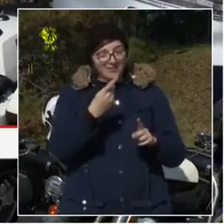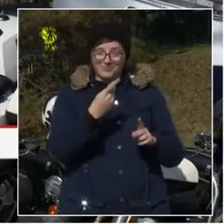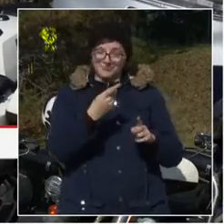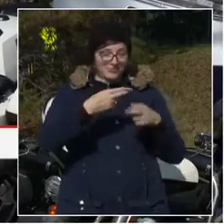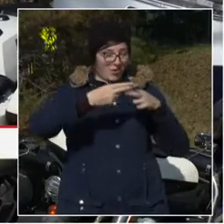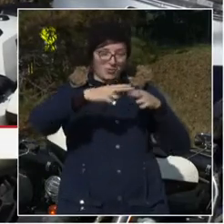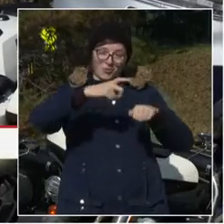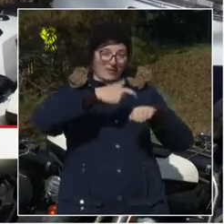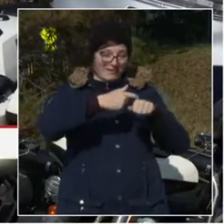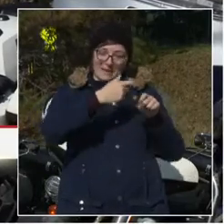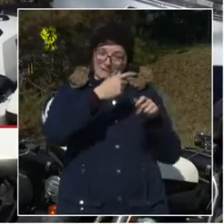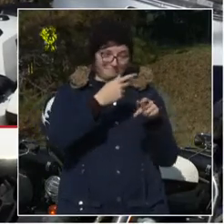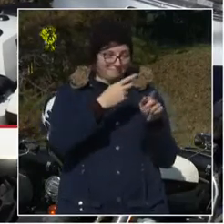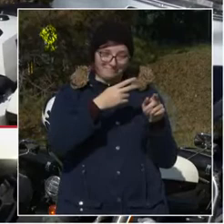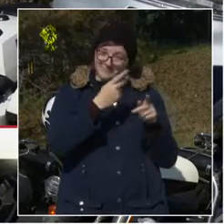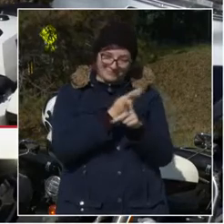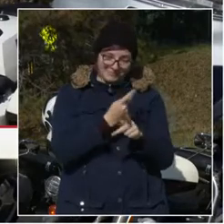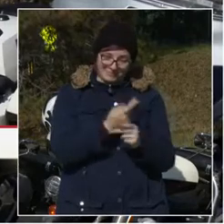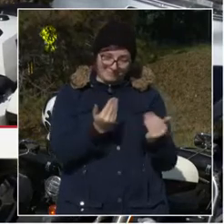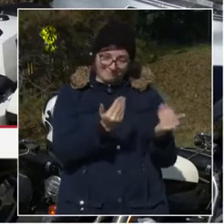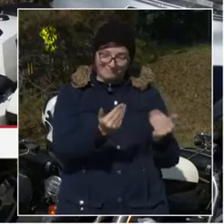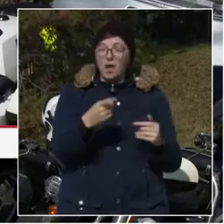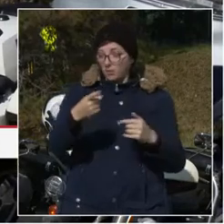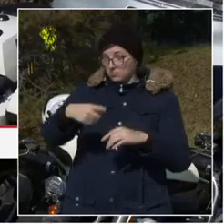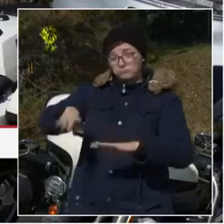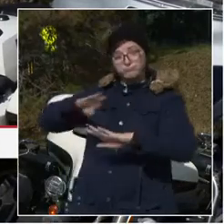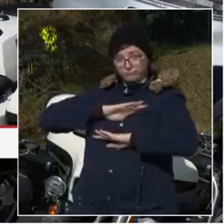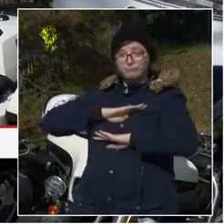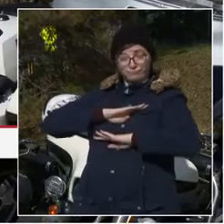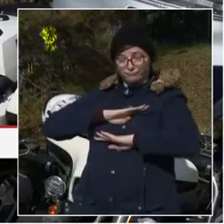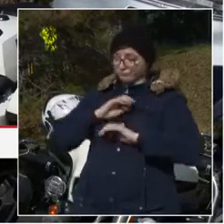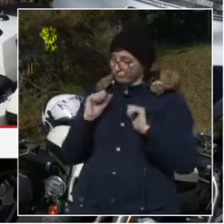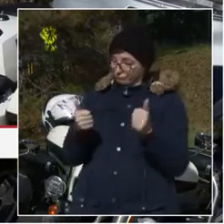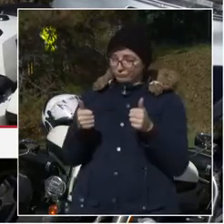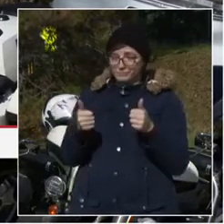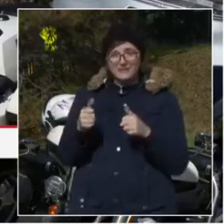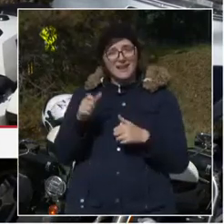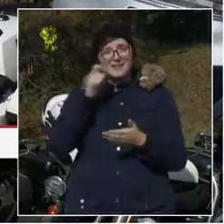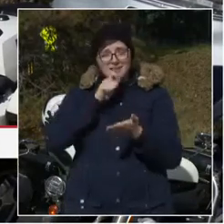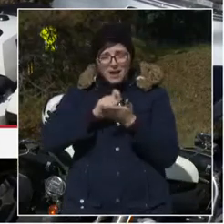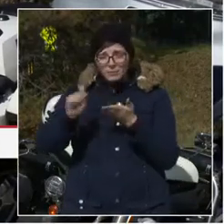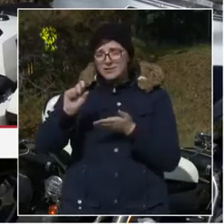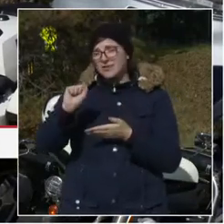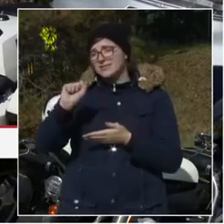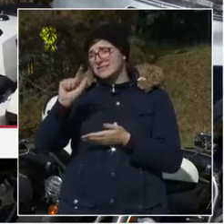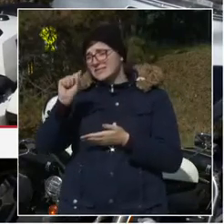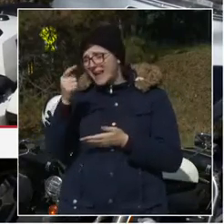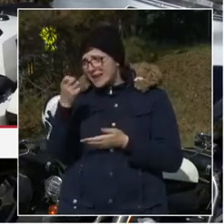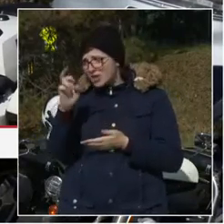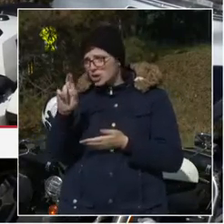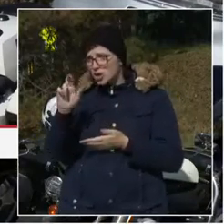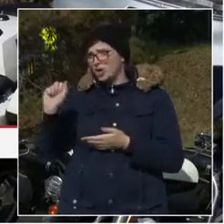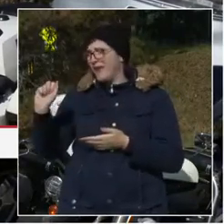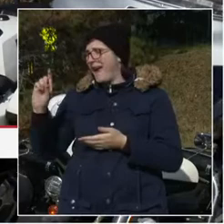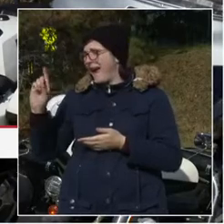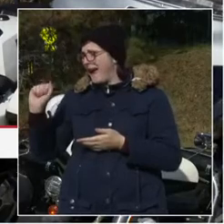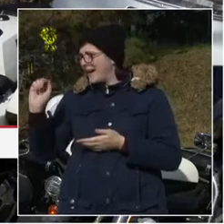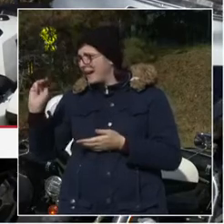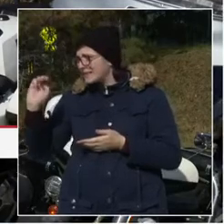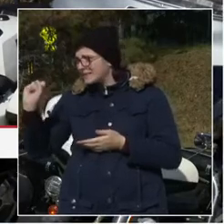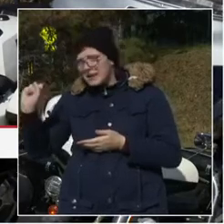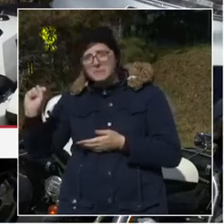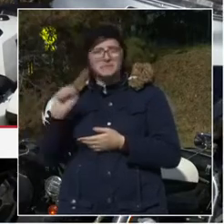timeline, and they met it. And I have Secretary Slater, Jan Adams, Jenny Reed on my team, who was the